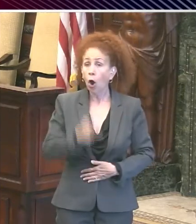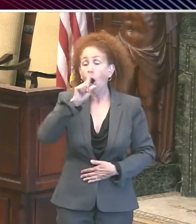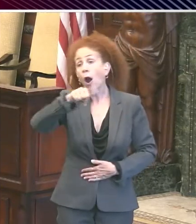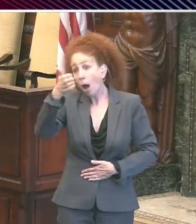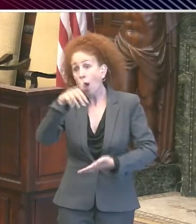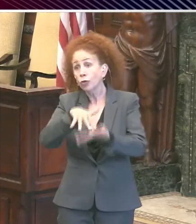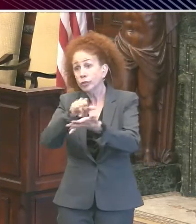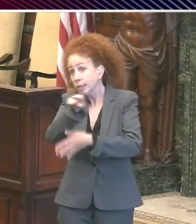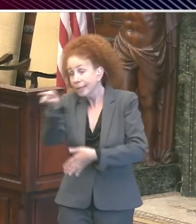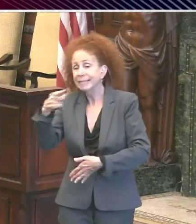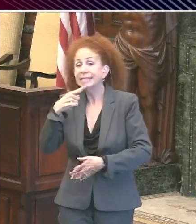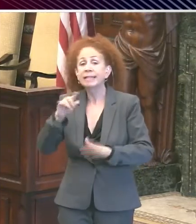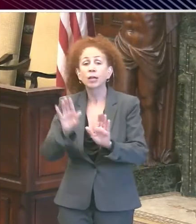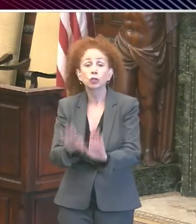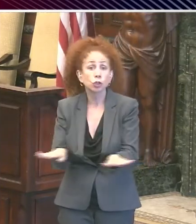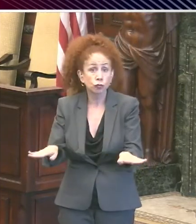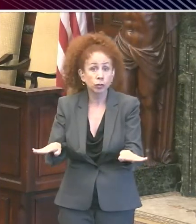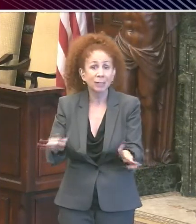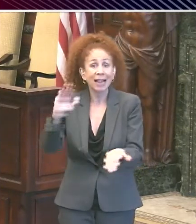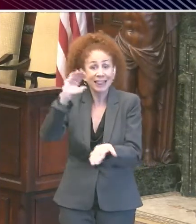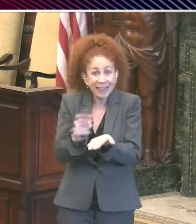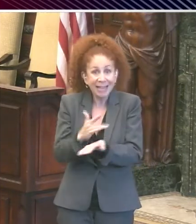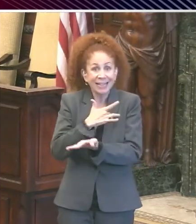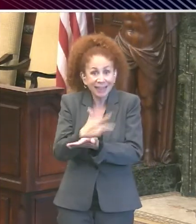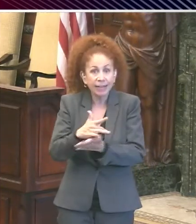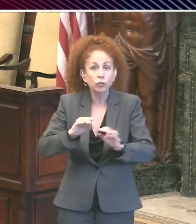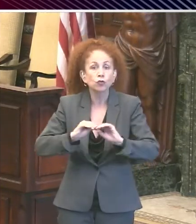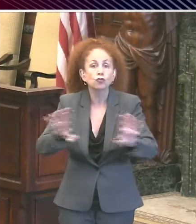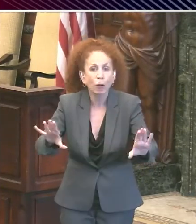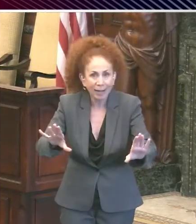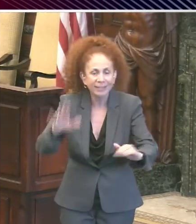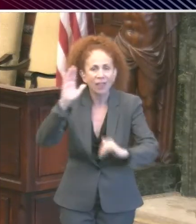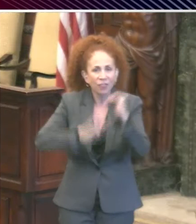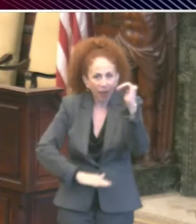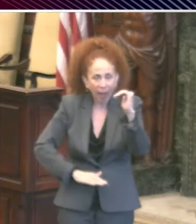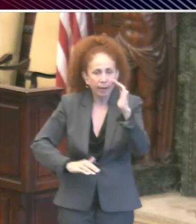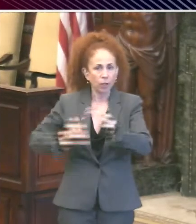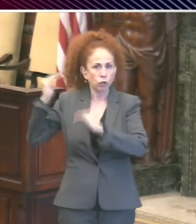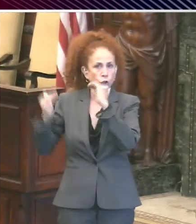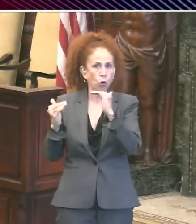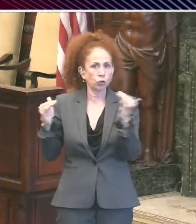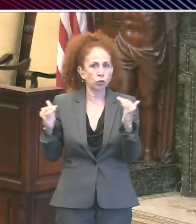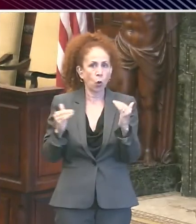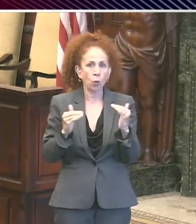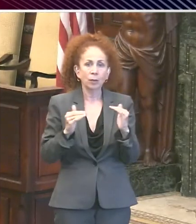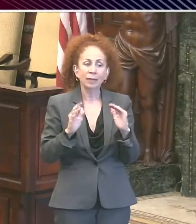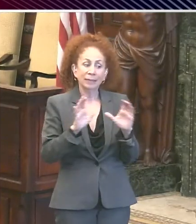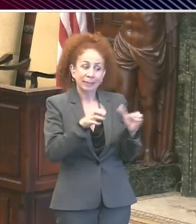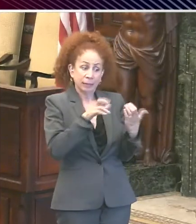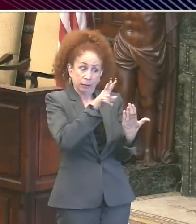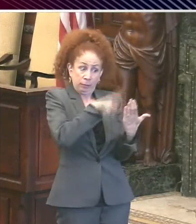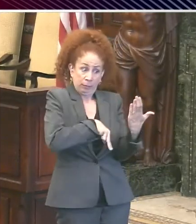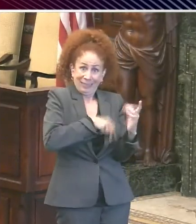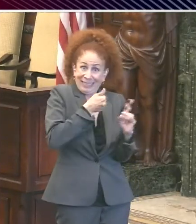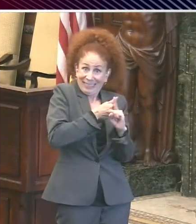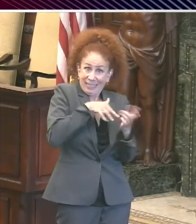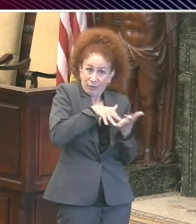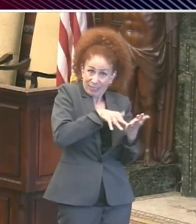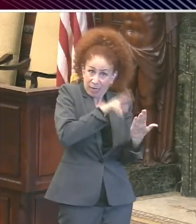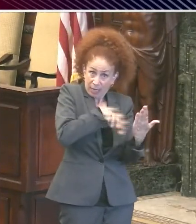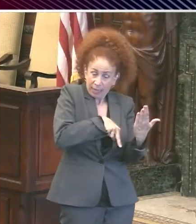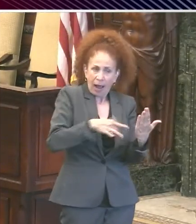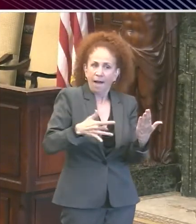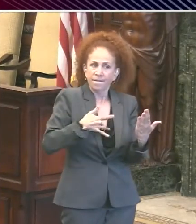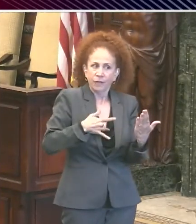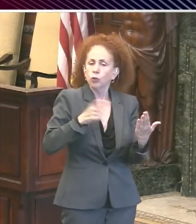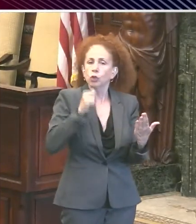studies that suggest that children are less likely to transmit than adults. So taken by itself, it's I don't think we